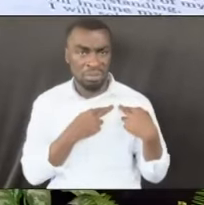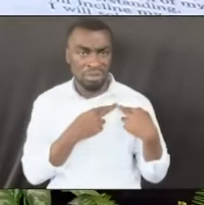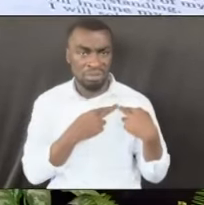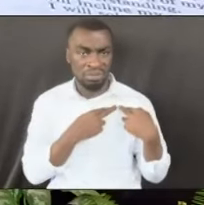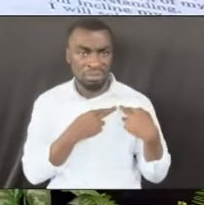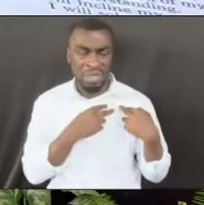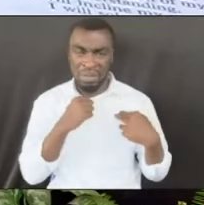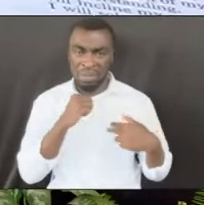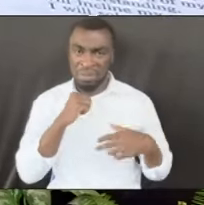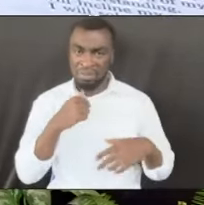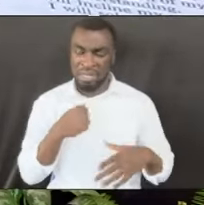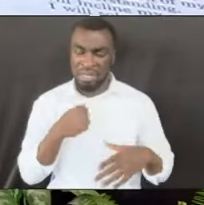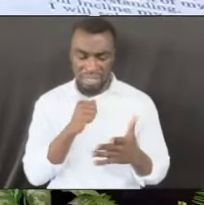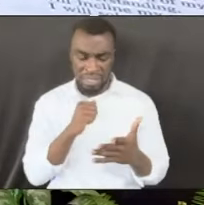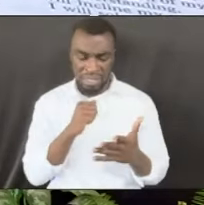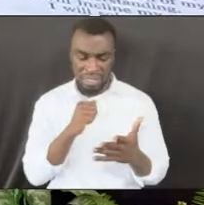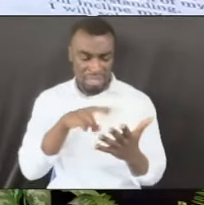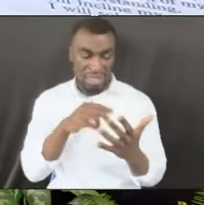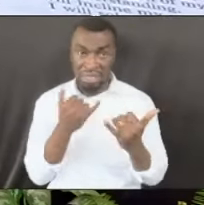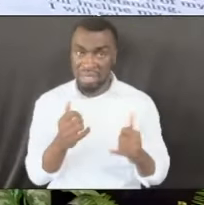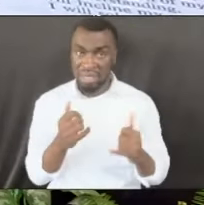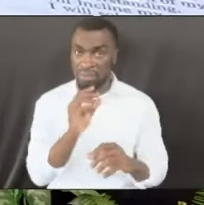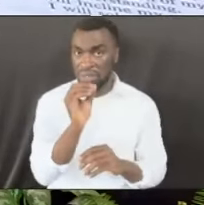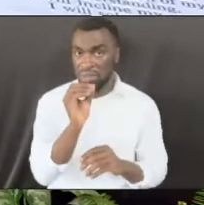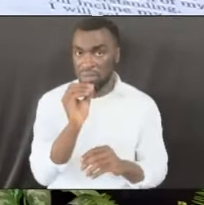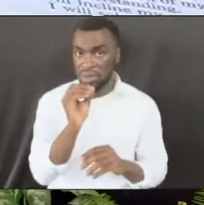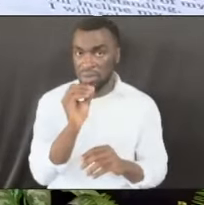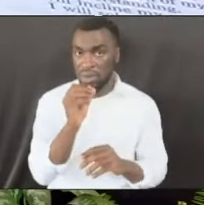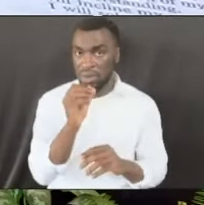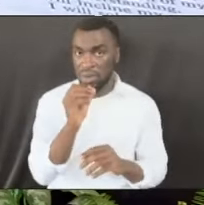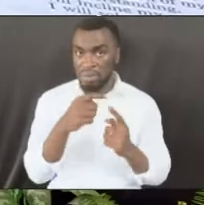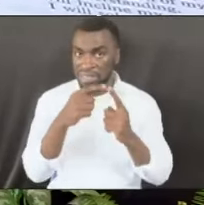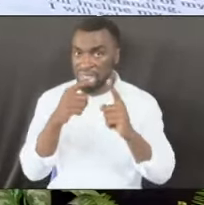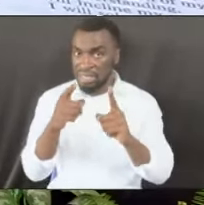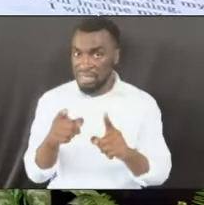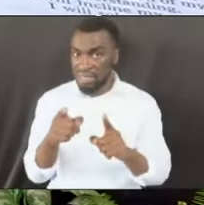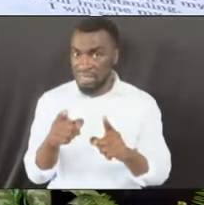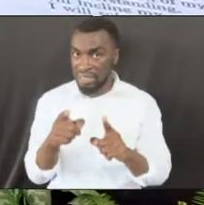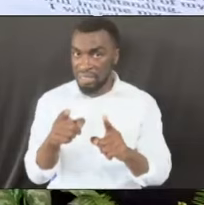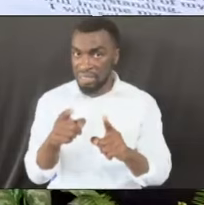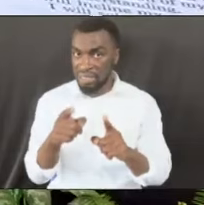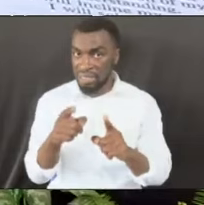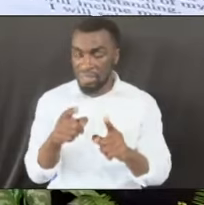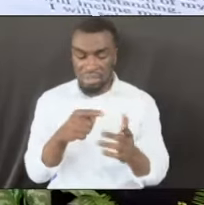line after line. But when they cast a vote, the well-known story, it